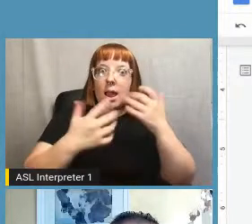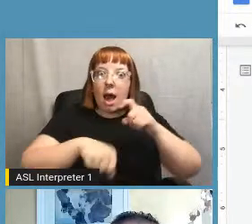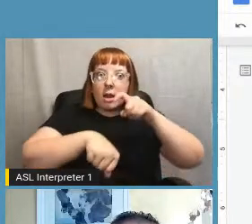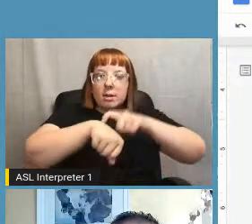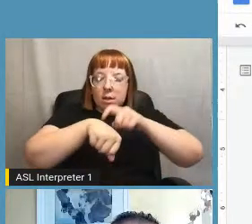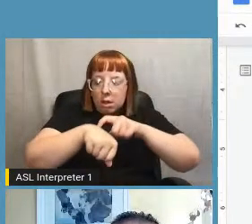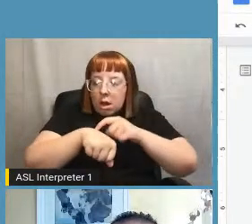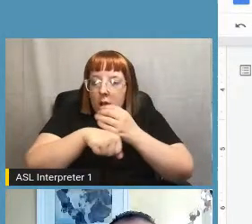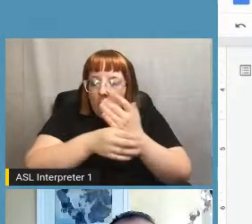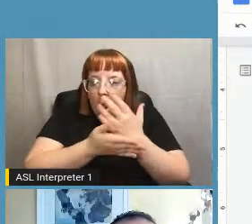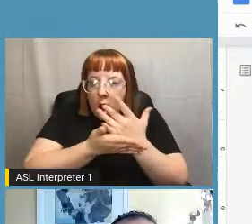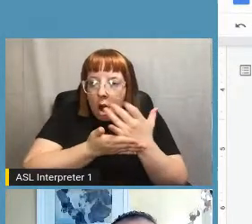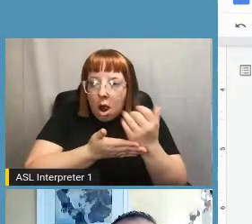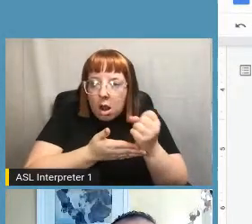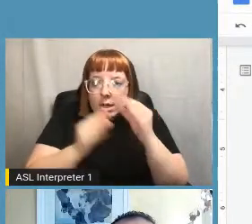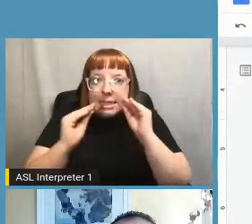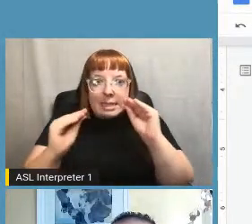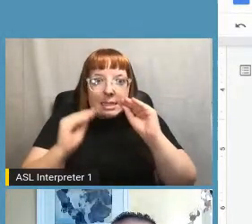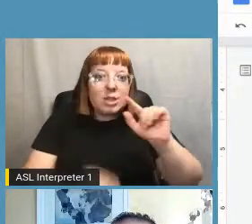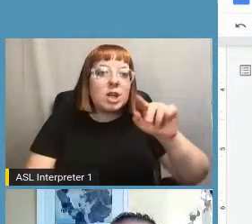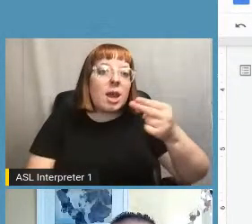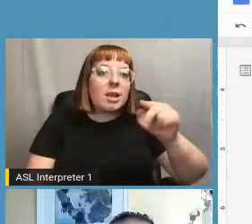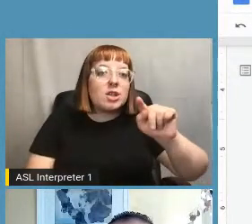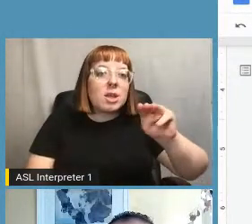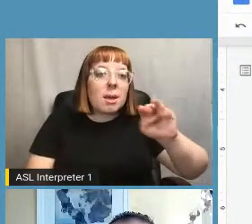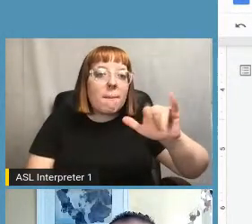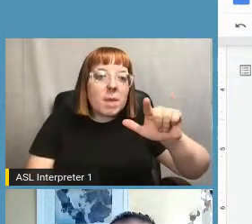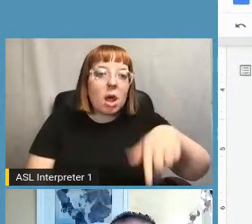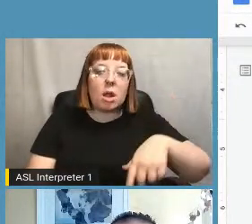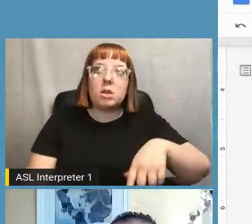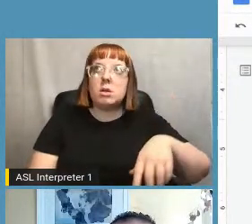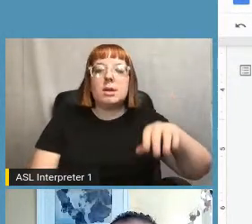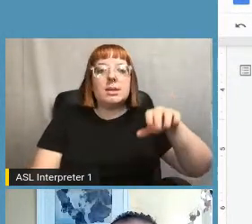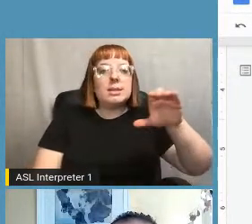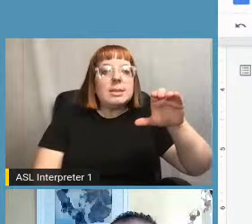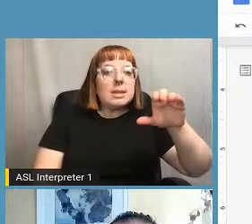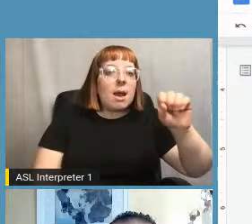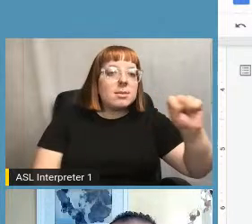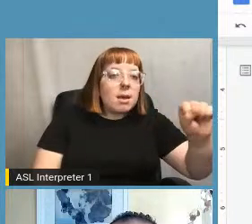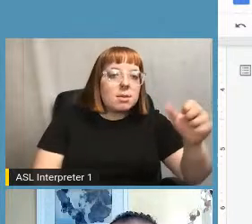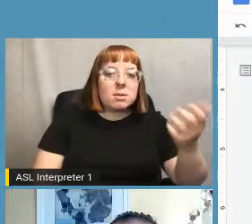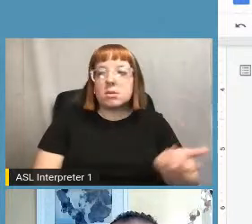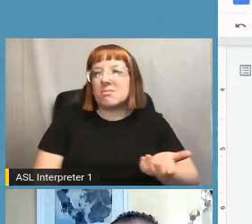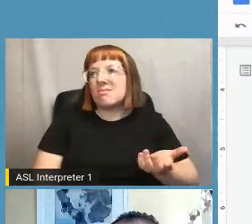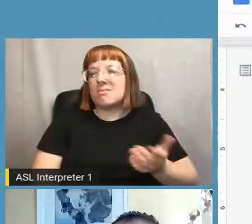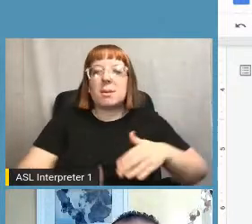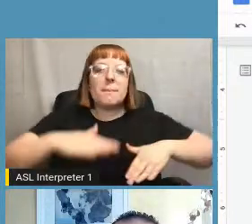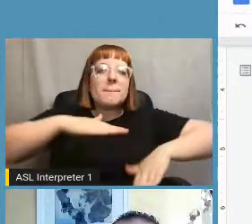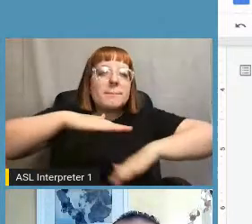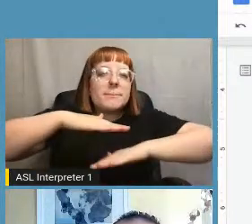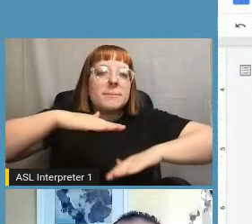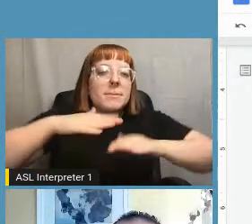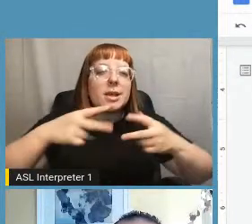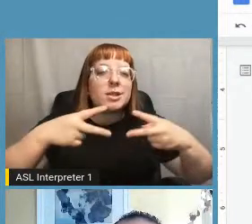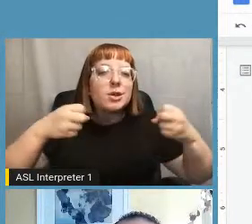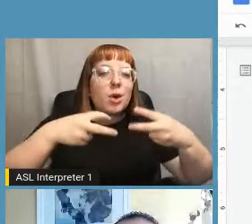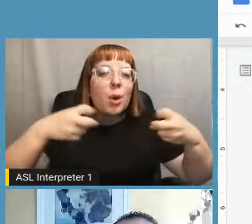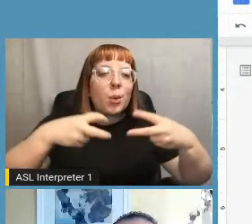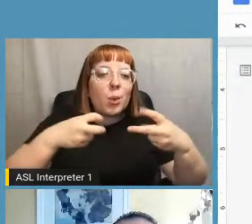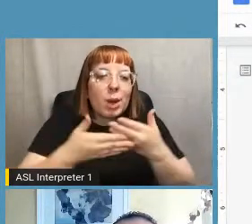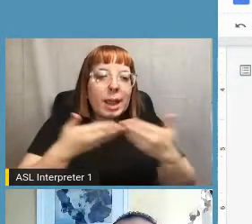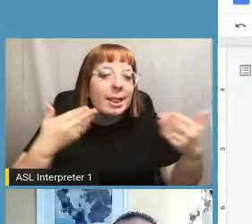people HTML or CSS or like the very basic coding that I